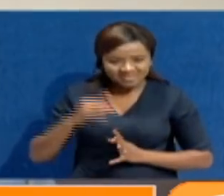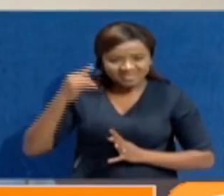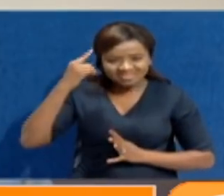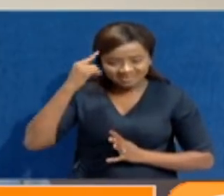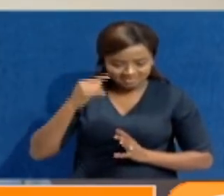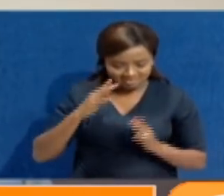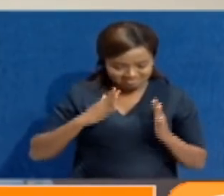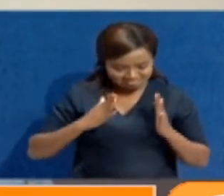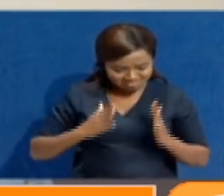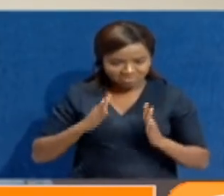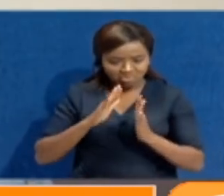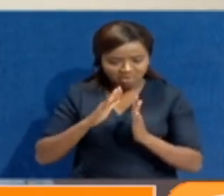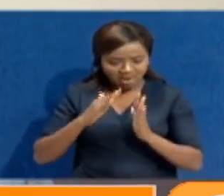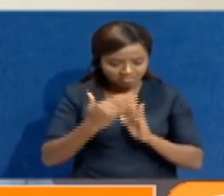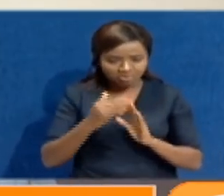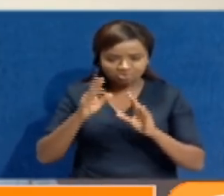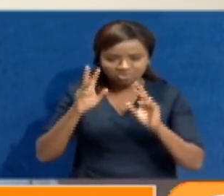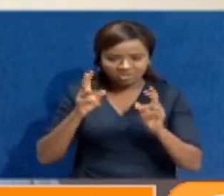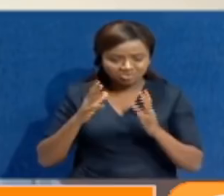thinking, his personal approach to issues, and